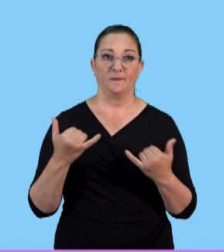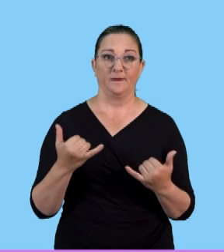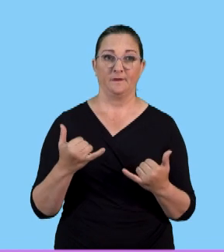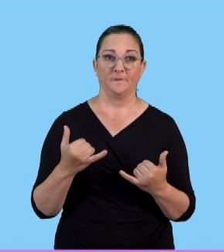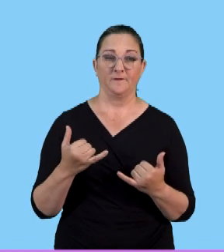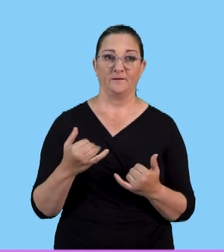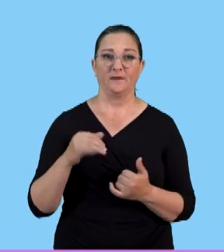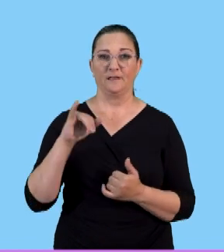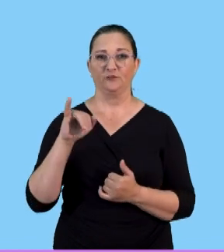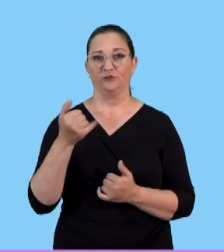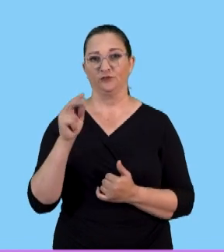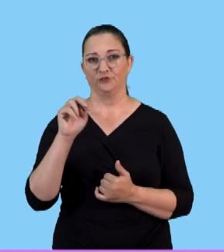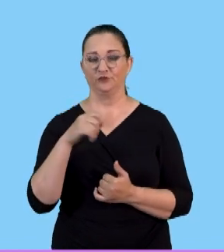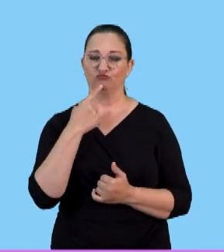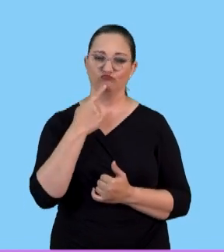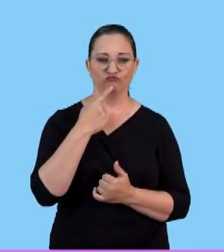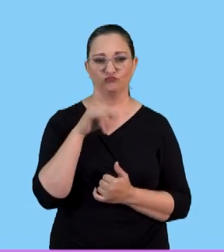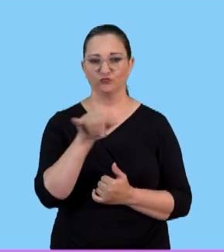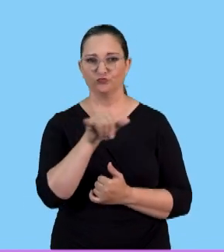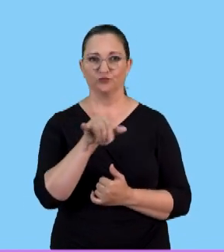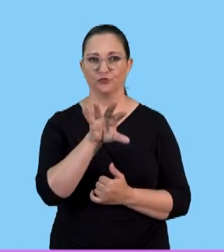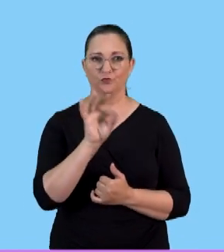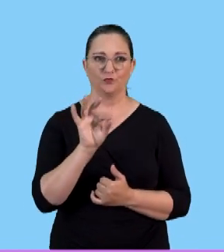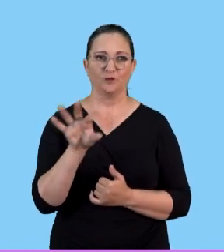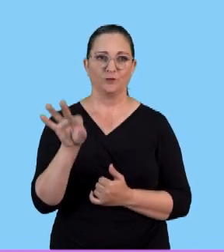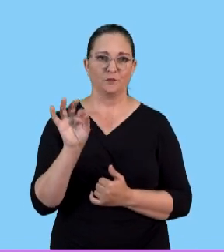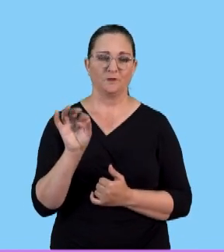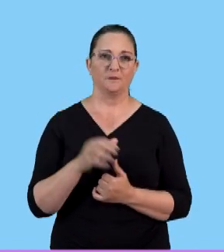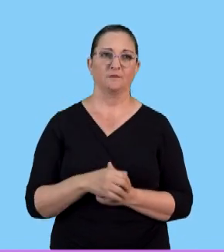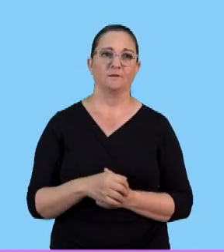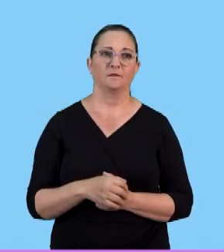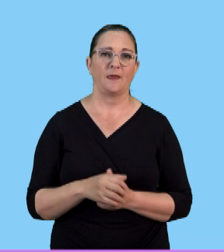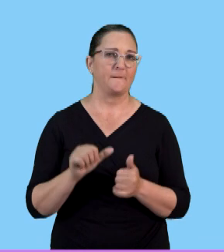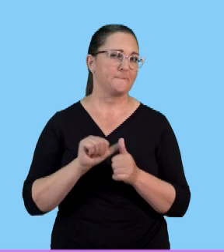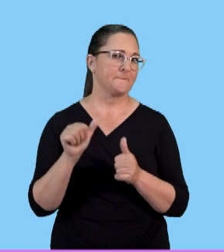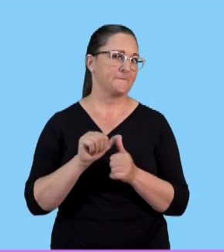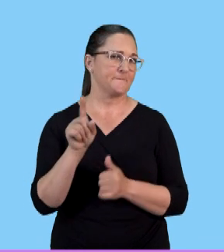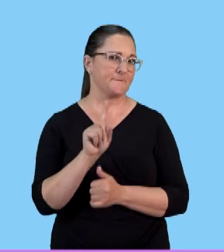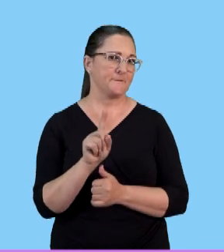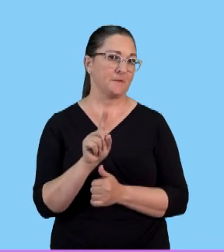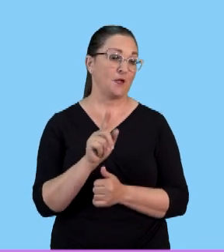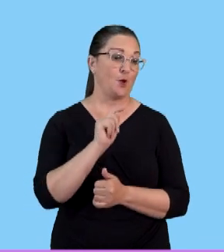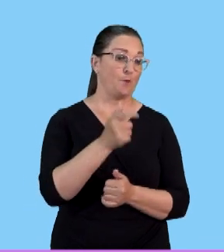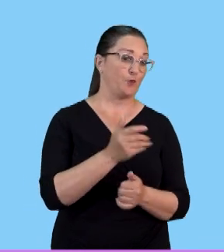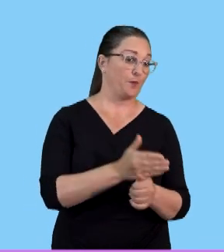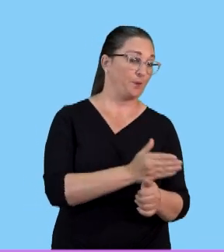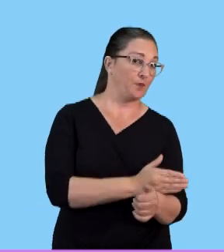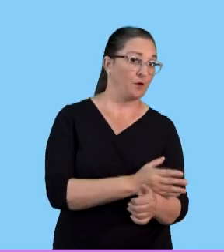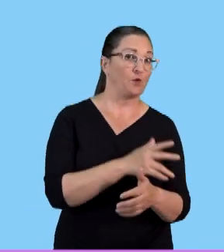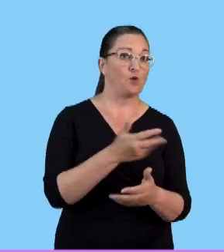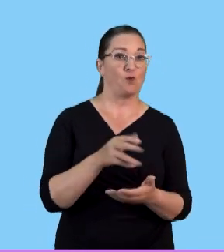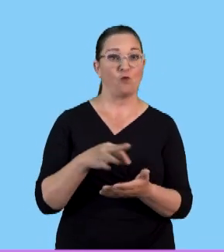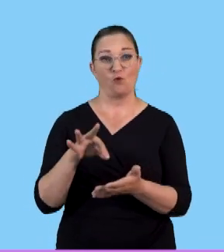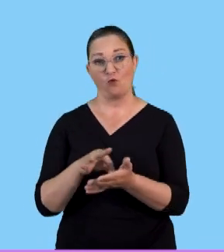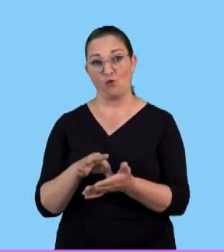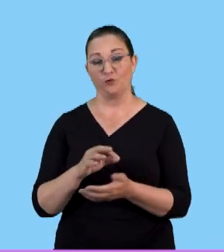361.60. So now Jane will have to choose which option will be better, if it would be a prepaid